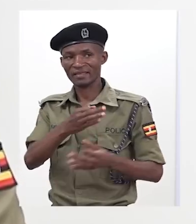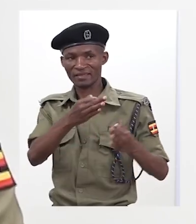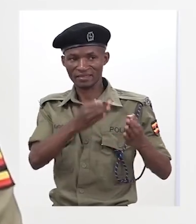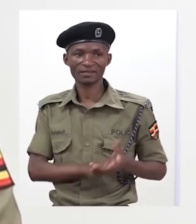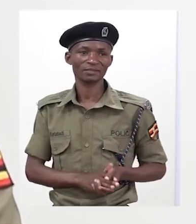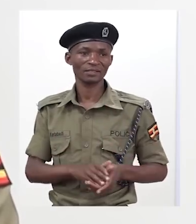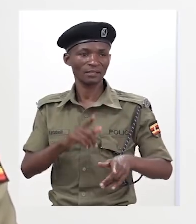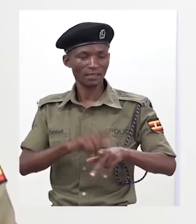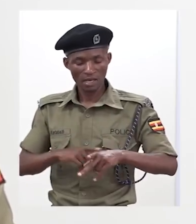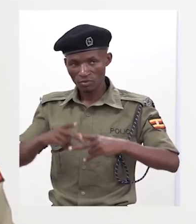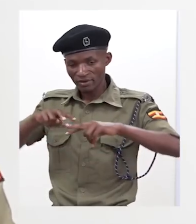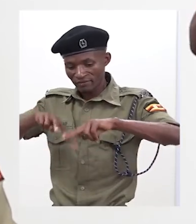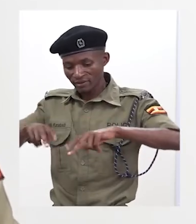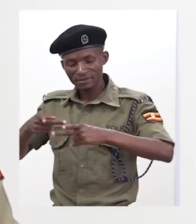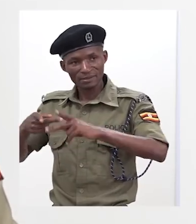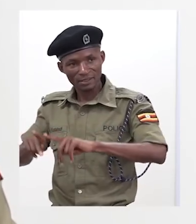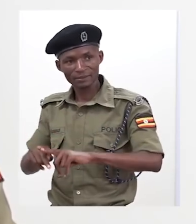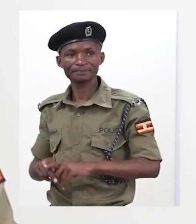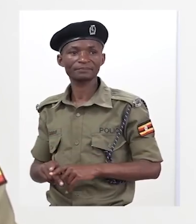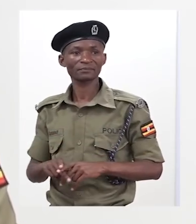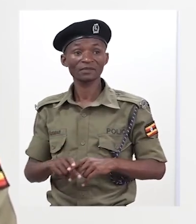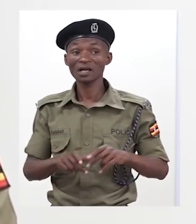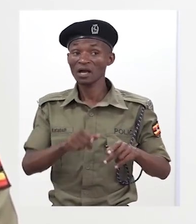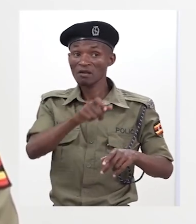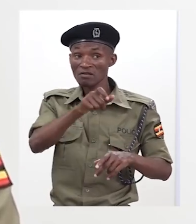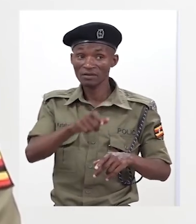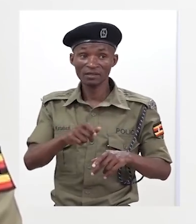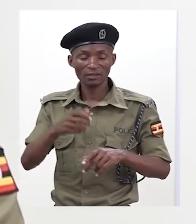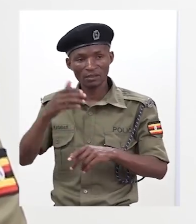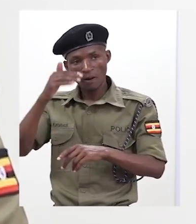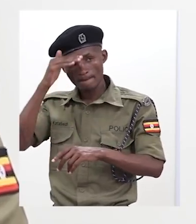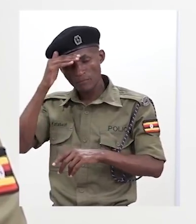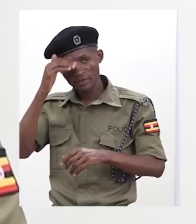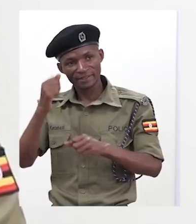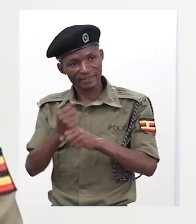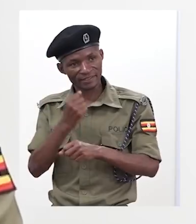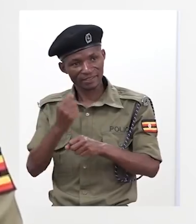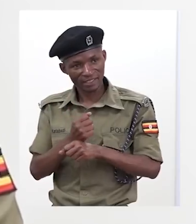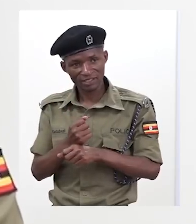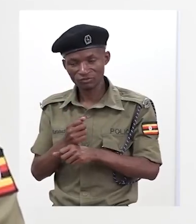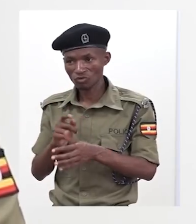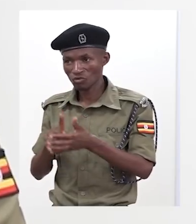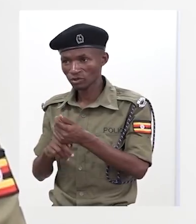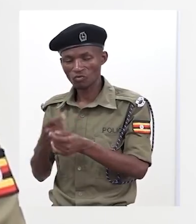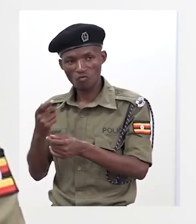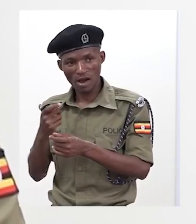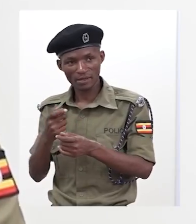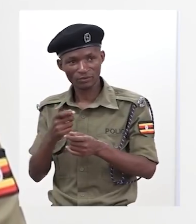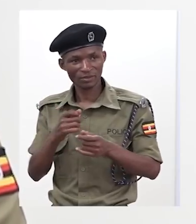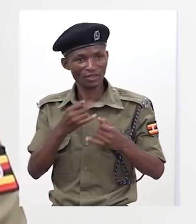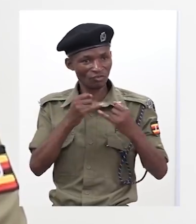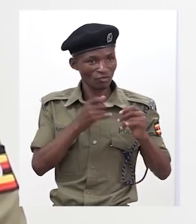the subsequent investigations, our detectives tracked down an iCloud signal from one of the stolen